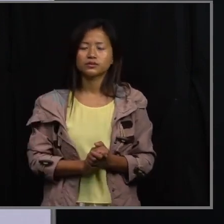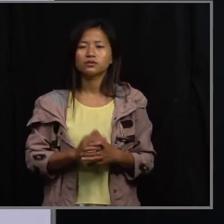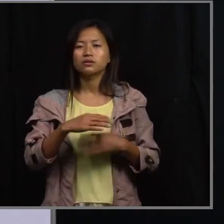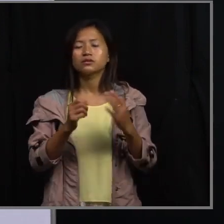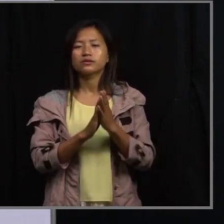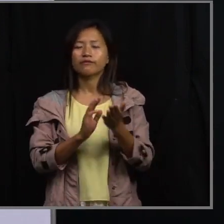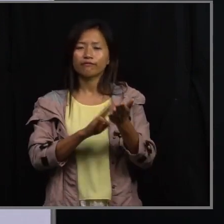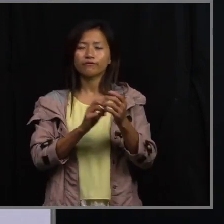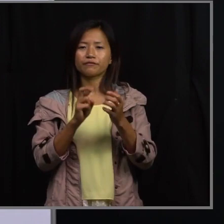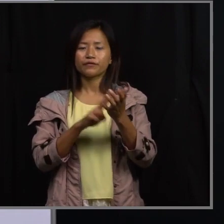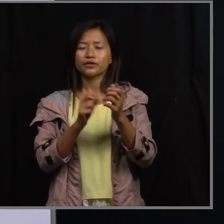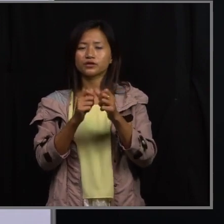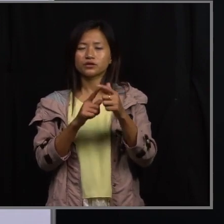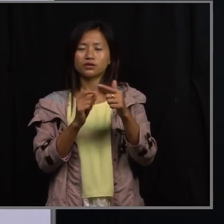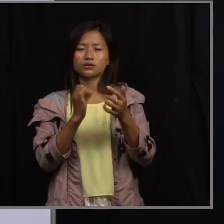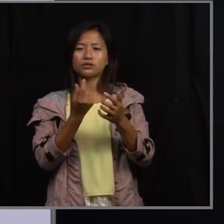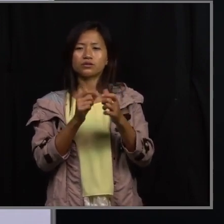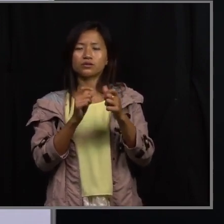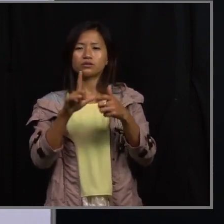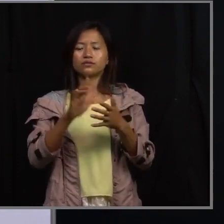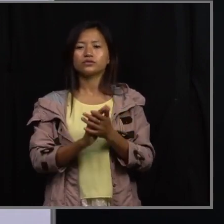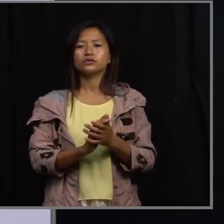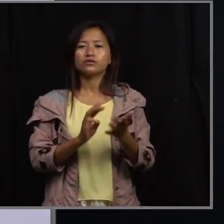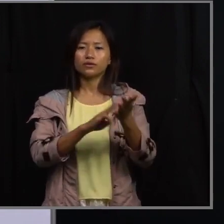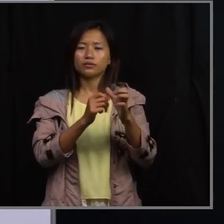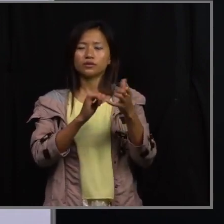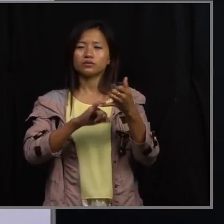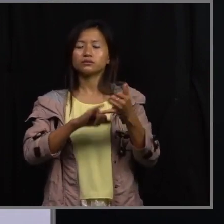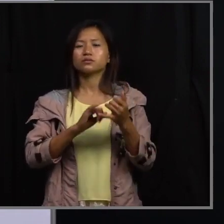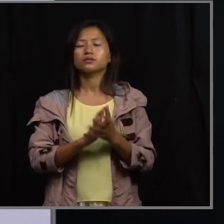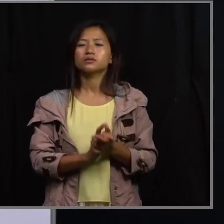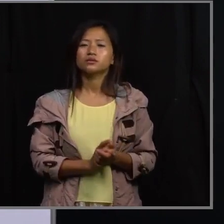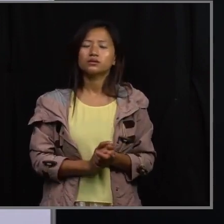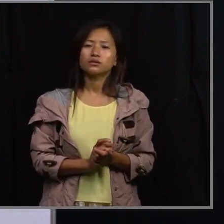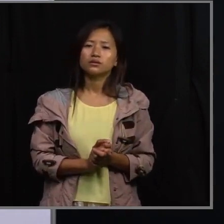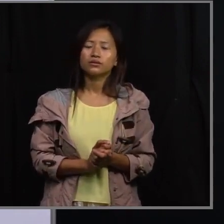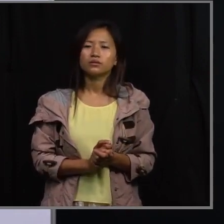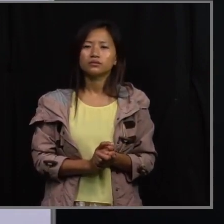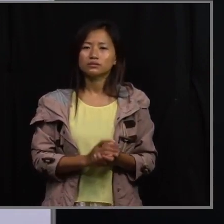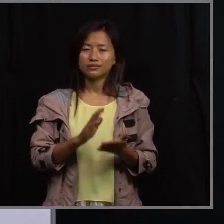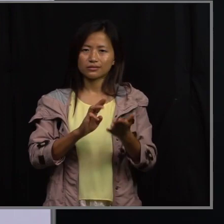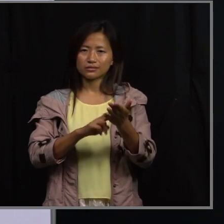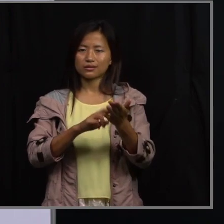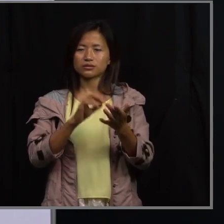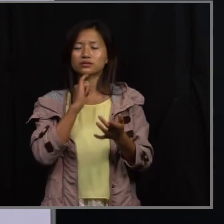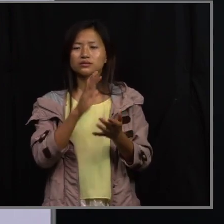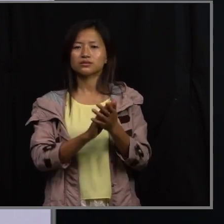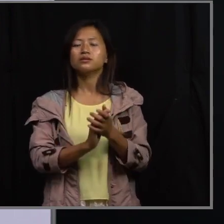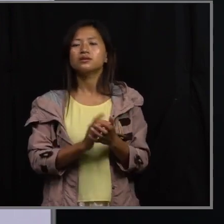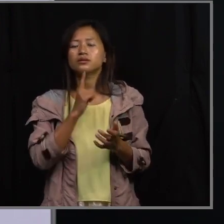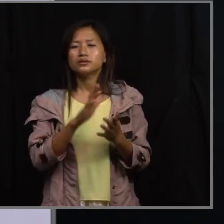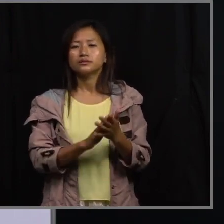by virtue of mass, right? Any object, means the law of gravitation is given by Sir Isaac Newton. So what is the law of